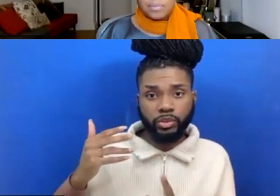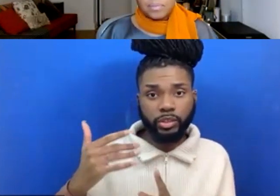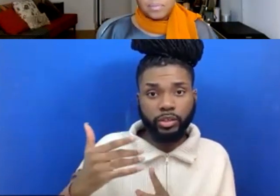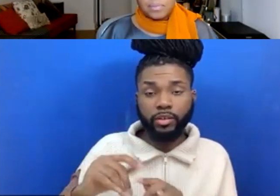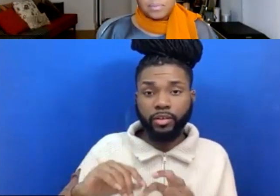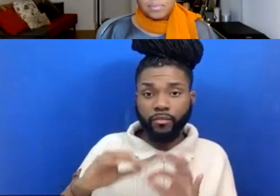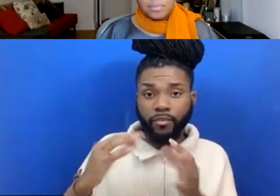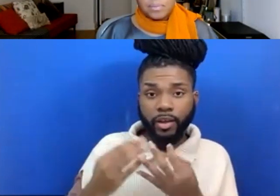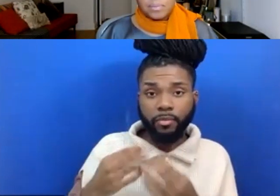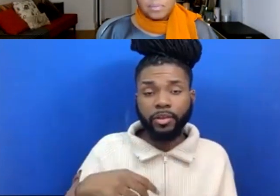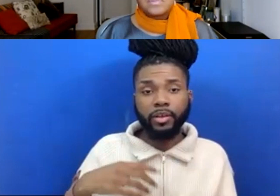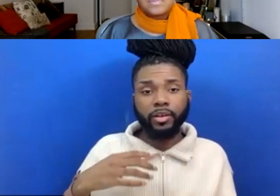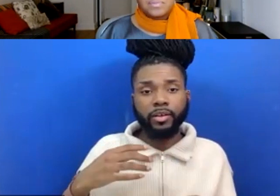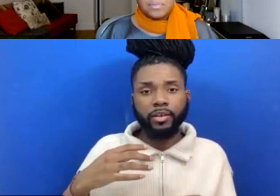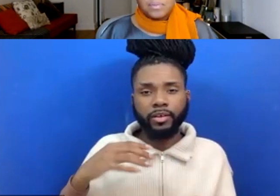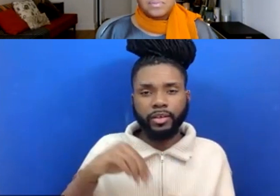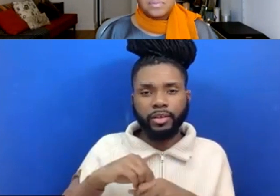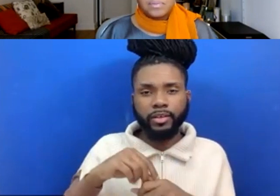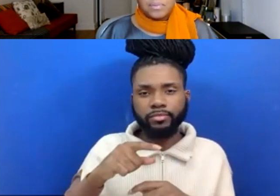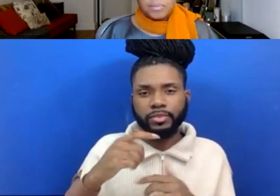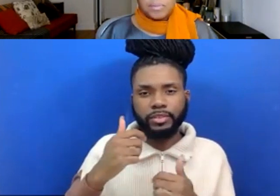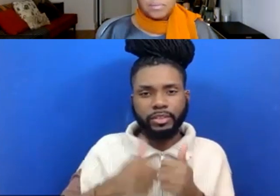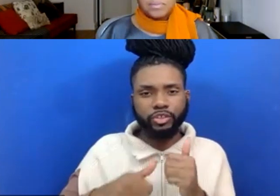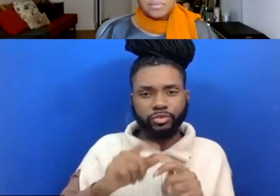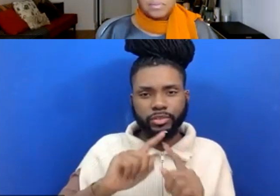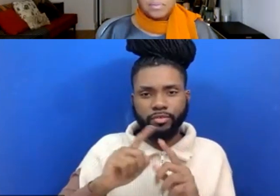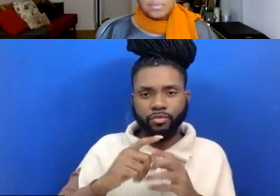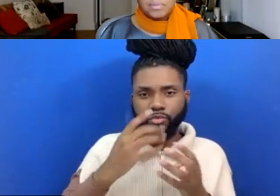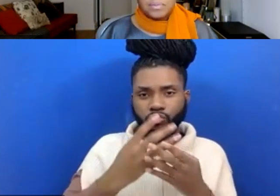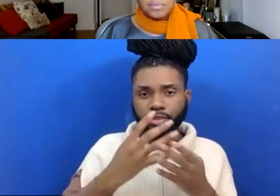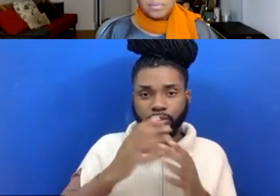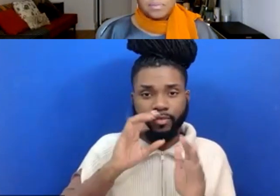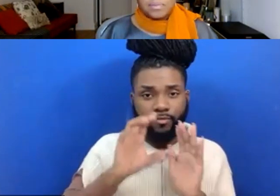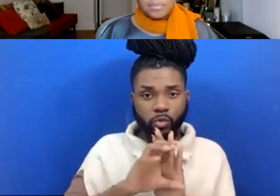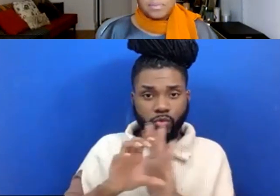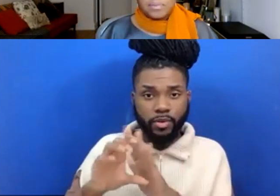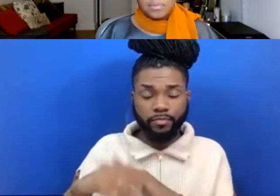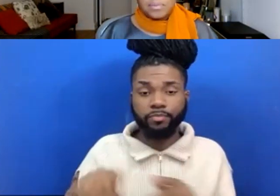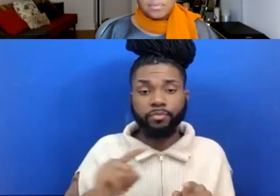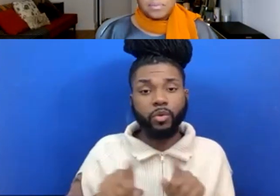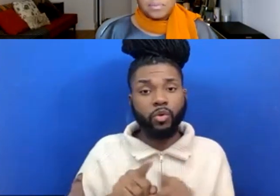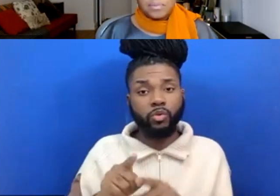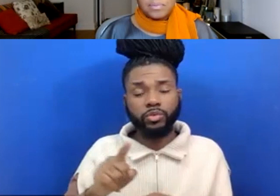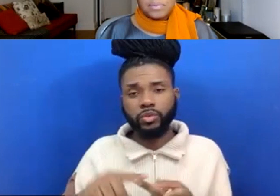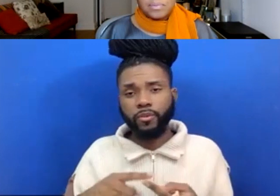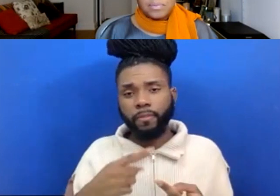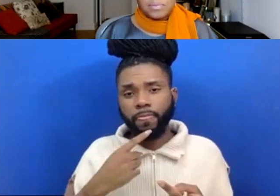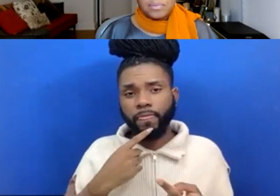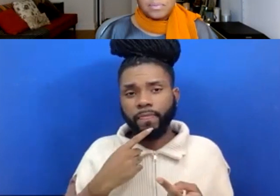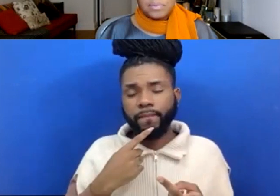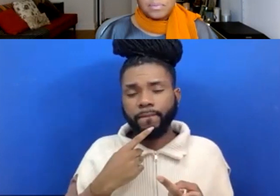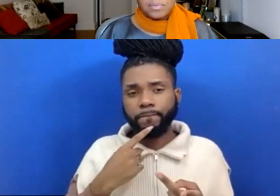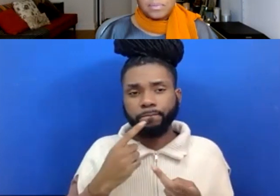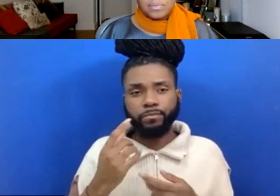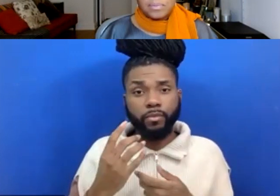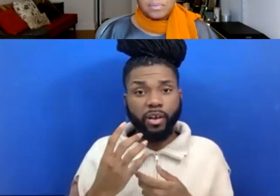configuration in all of those prison photographs, but also in response to what you were saying, asking about in terms of outside